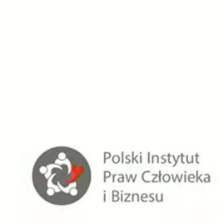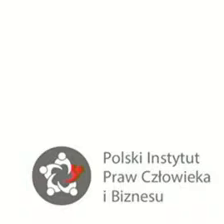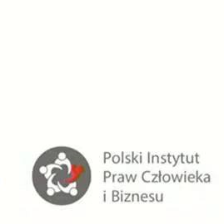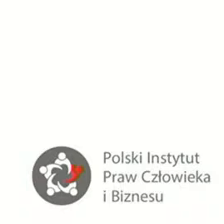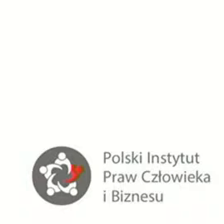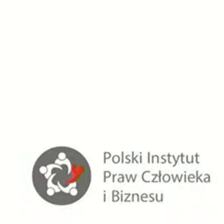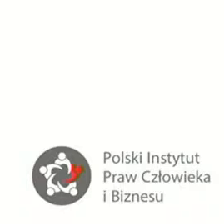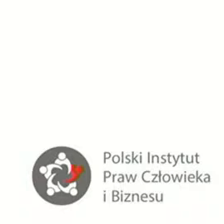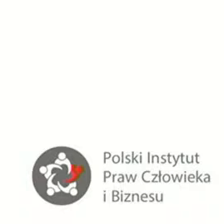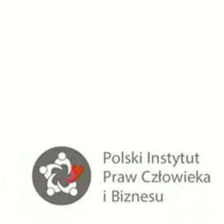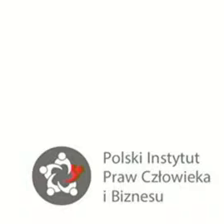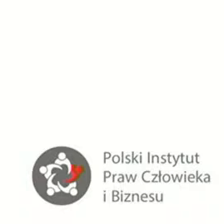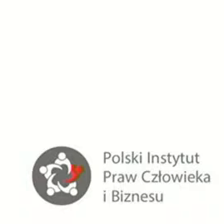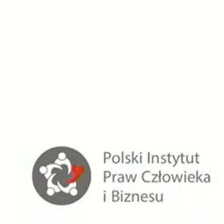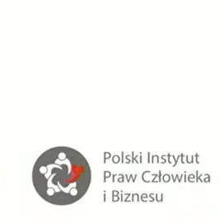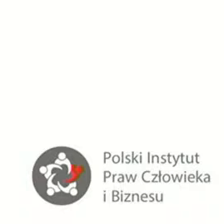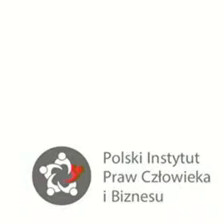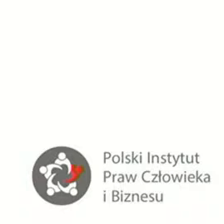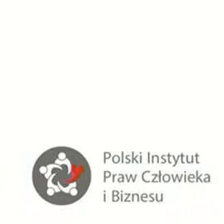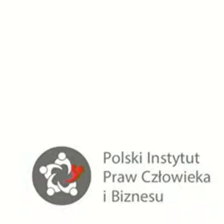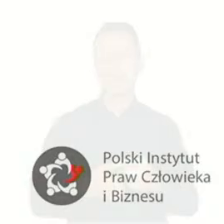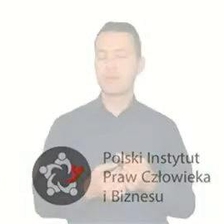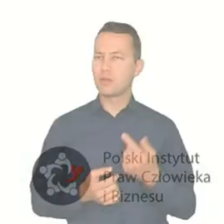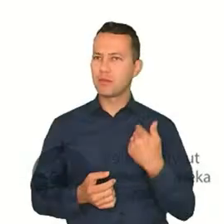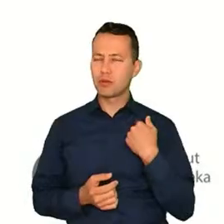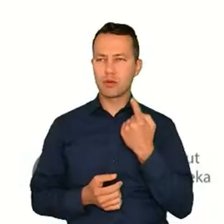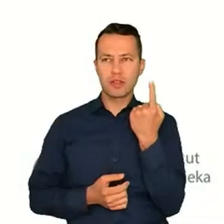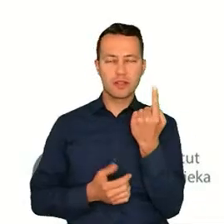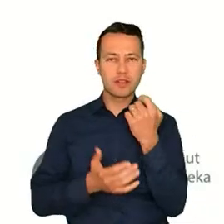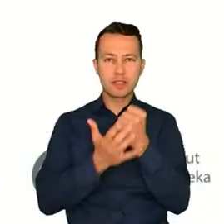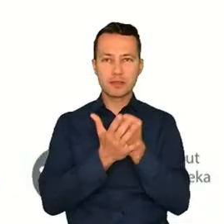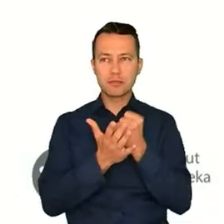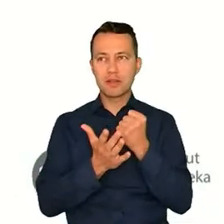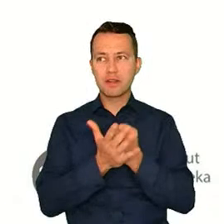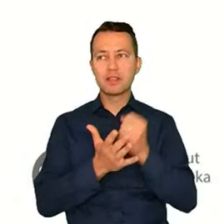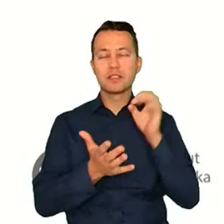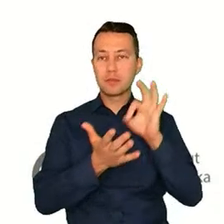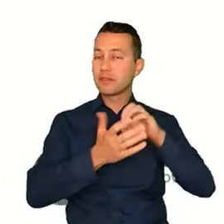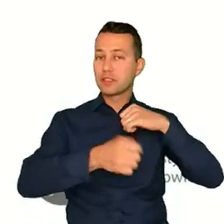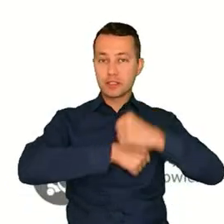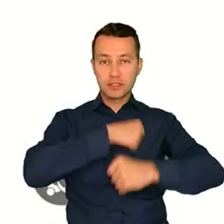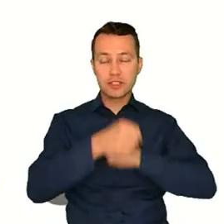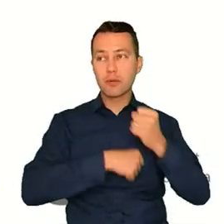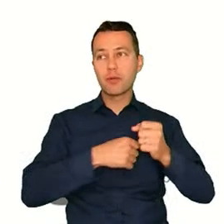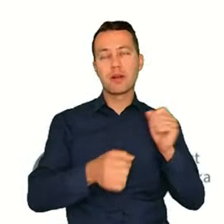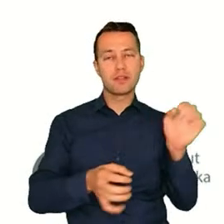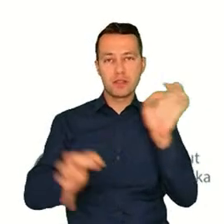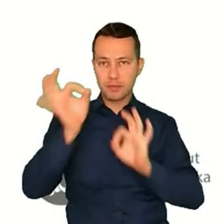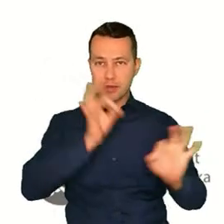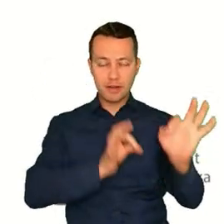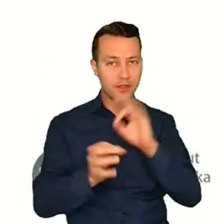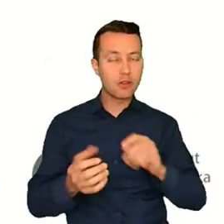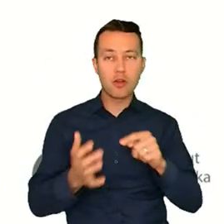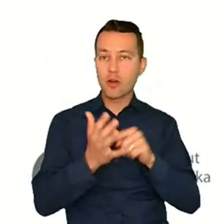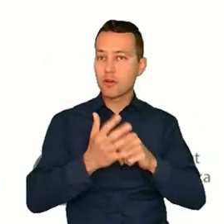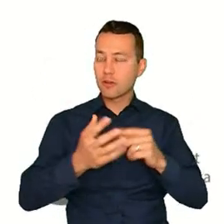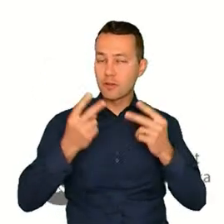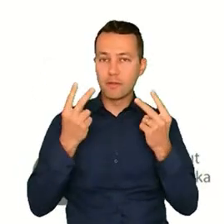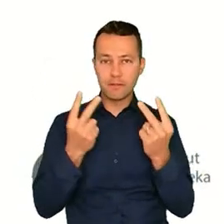this is pillar 3. And wherever the violations has happened, we can ensure